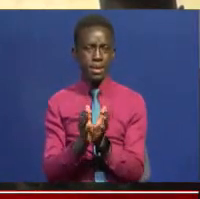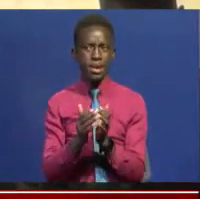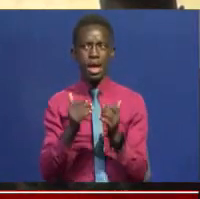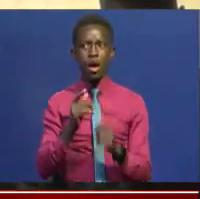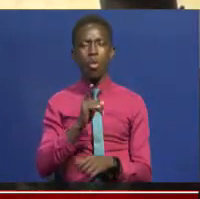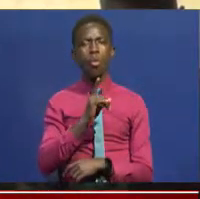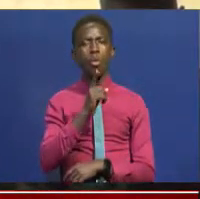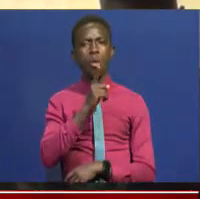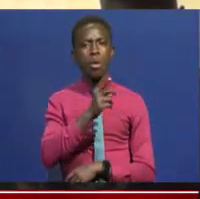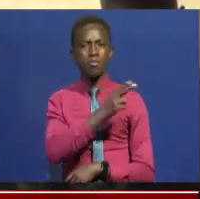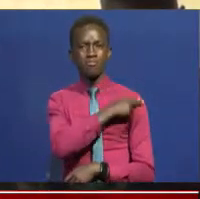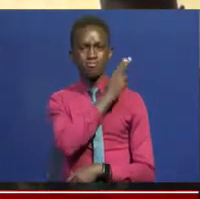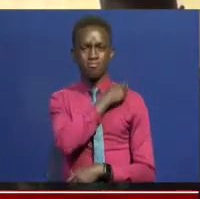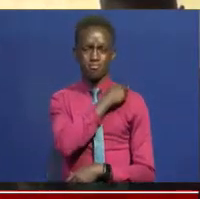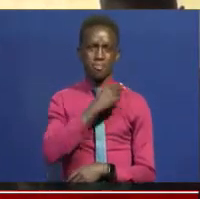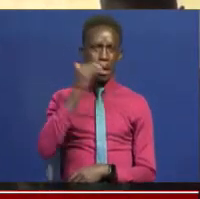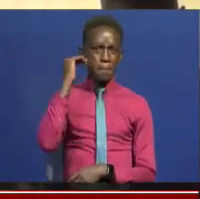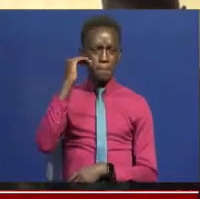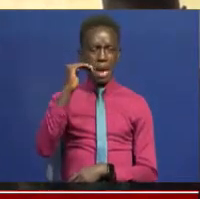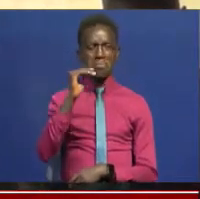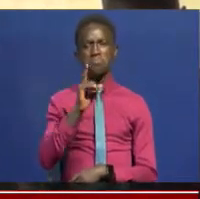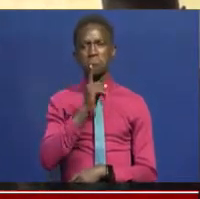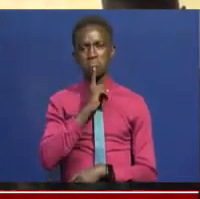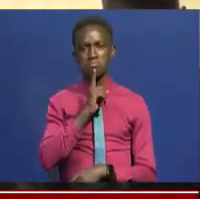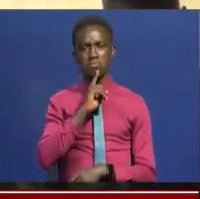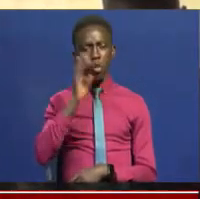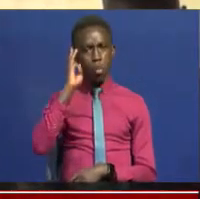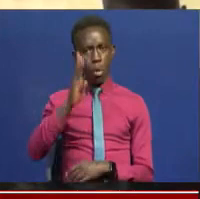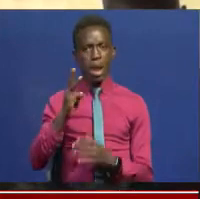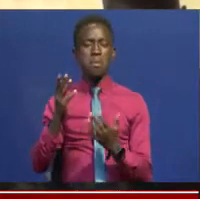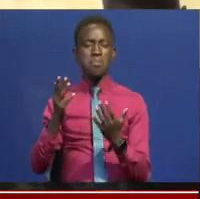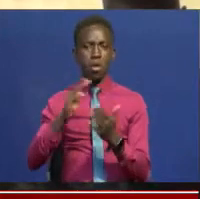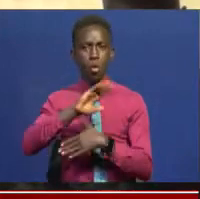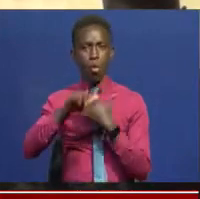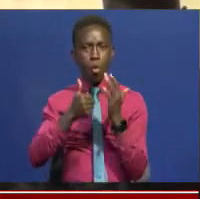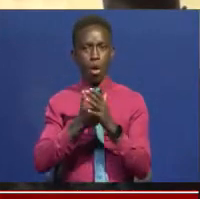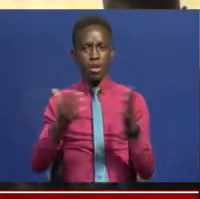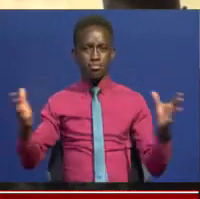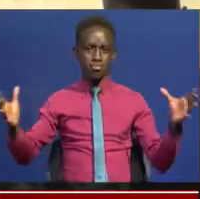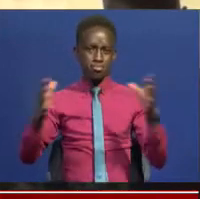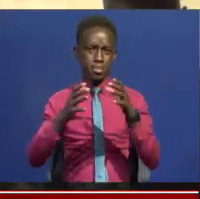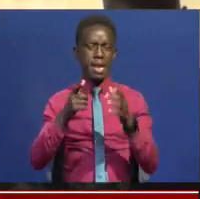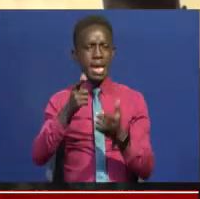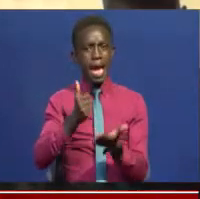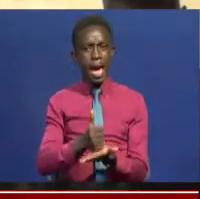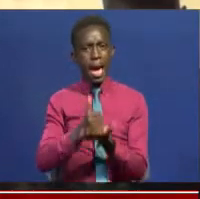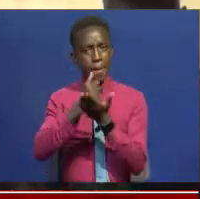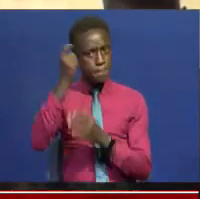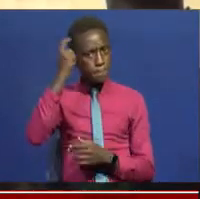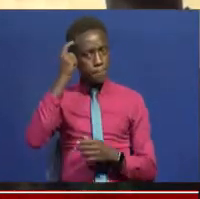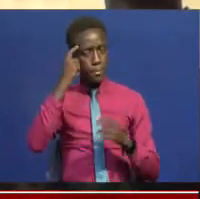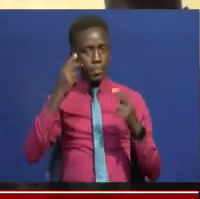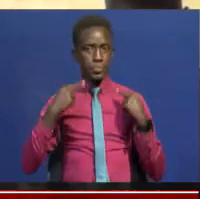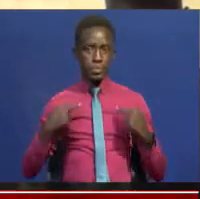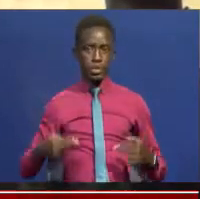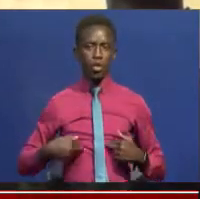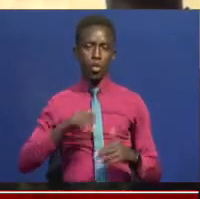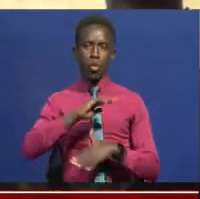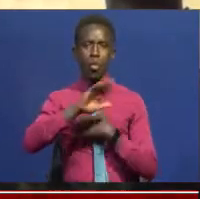ensured that he brings all of you. For the reason, this is one way of sustaining mental health, bringing you